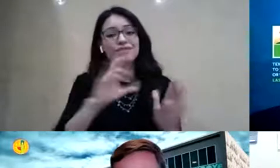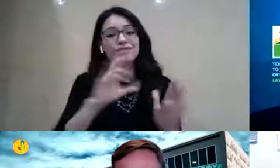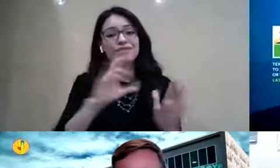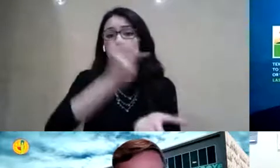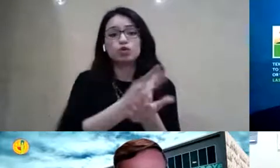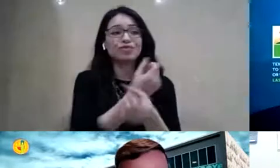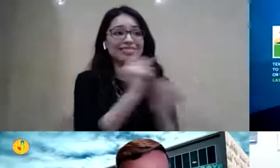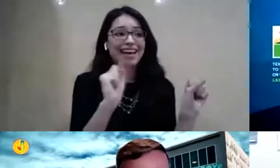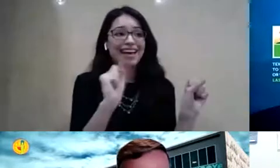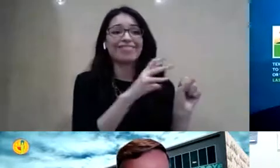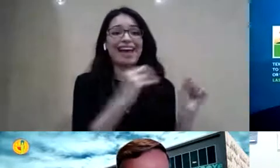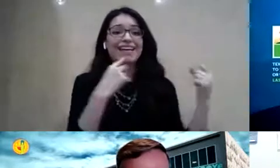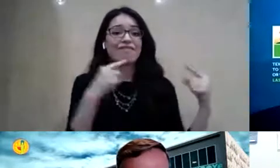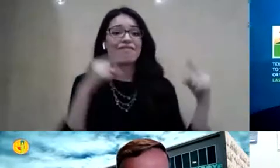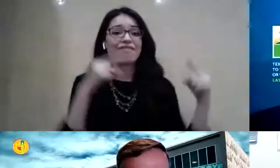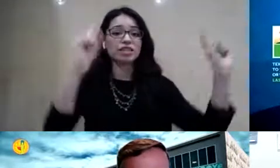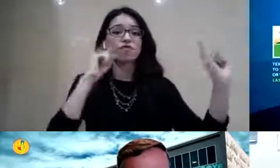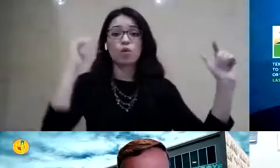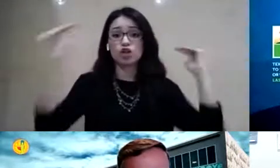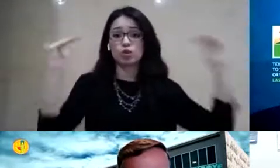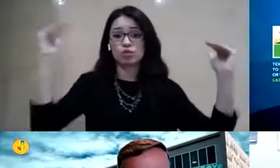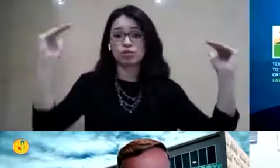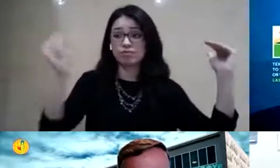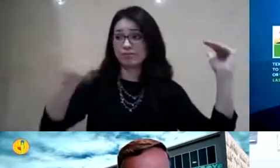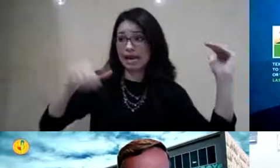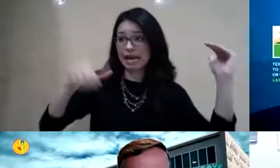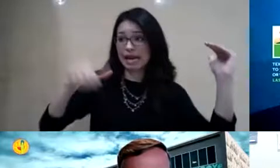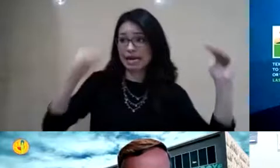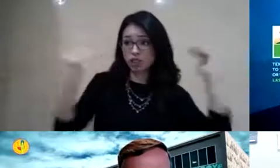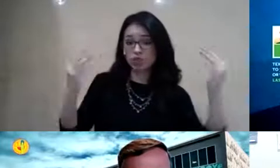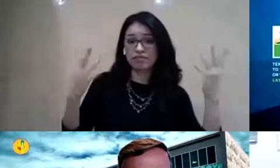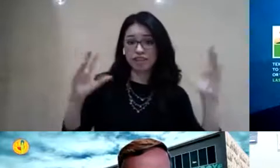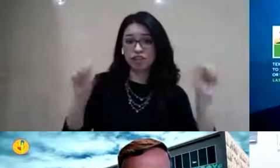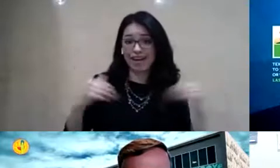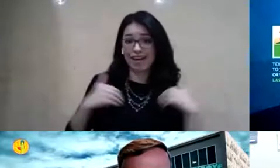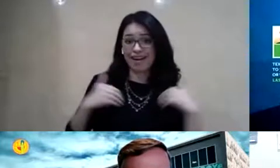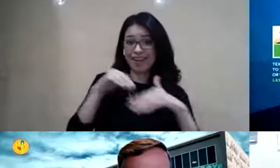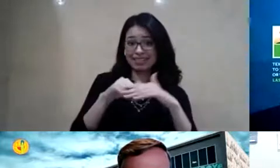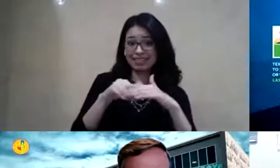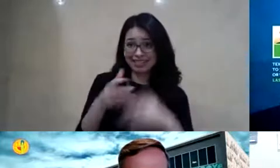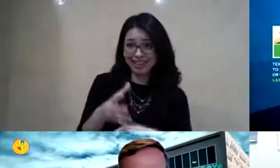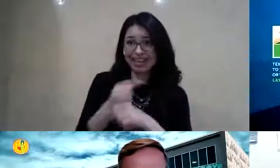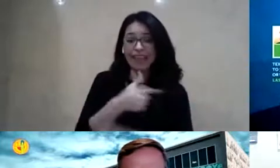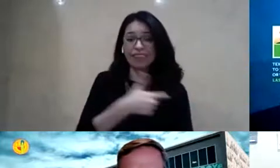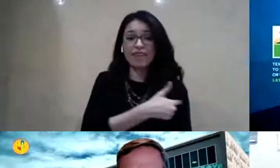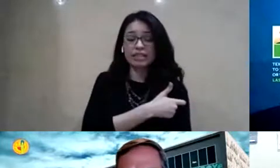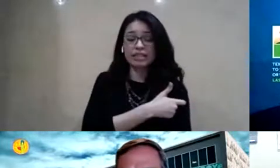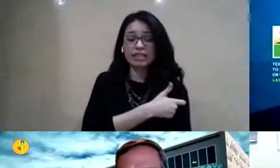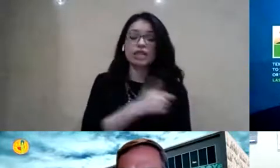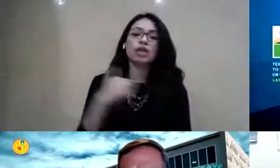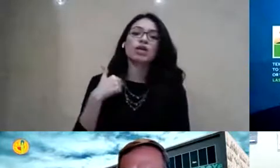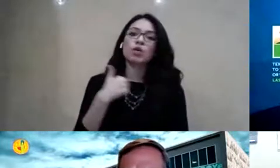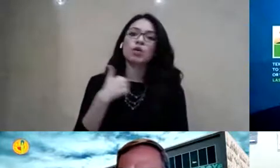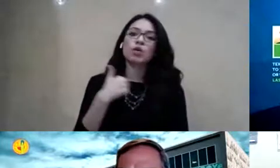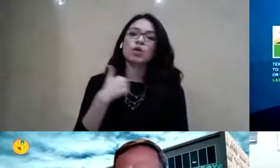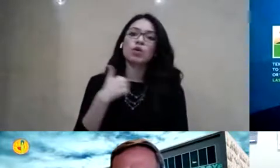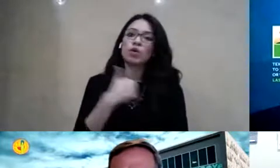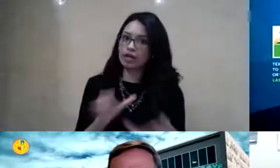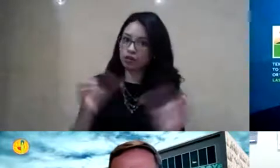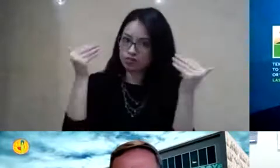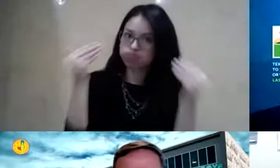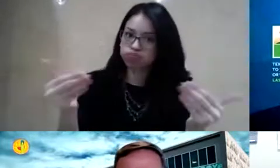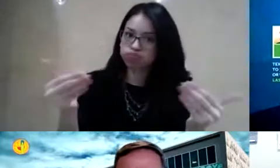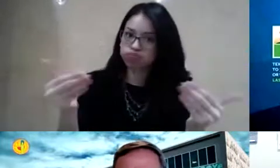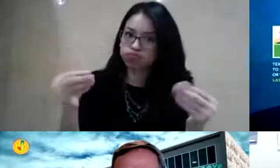encourage any adult who has access to it to please get vaccinated. It's the best way to keep yourself and your family safe. We do know that there is